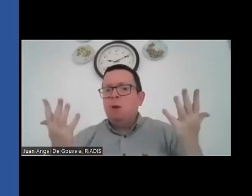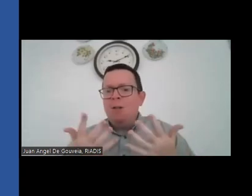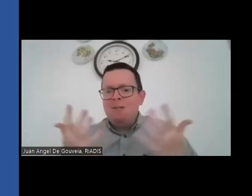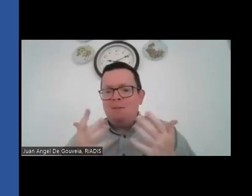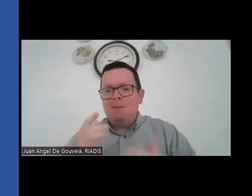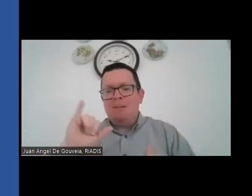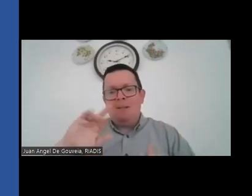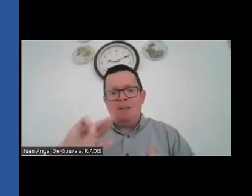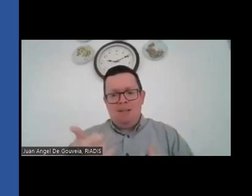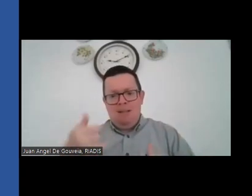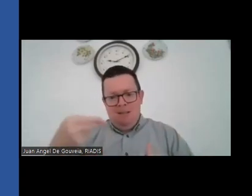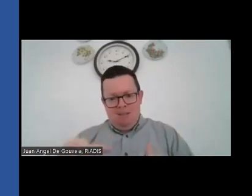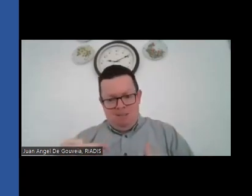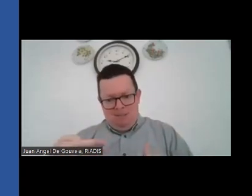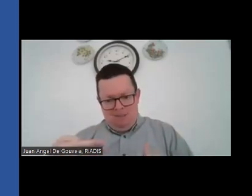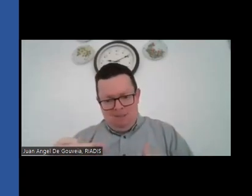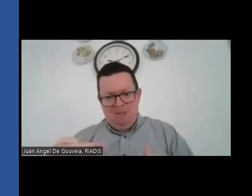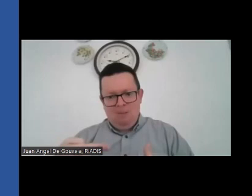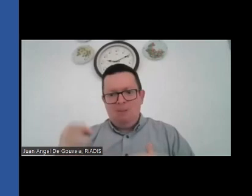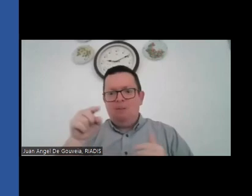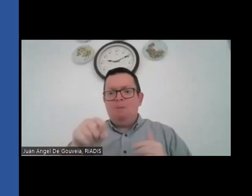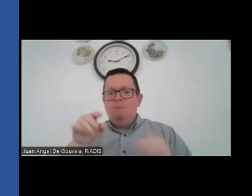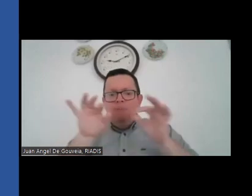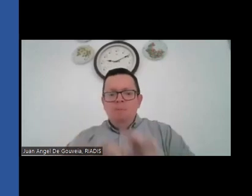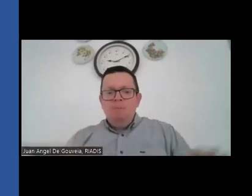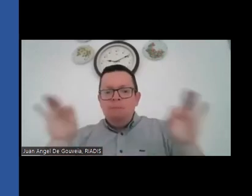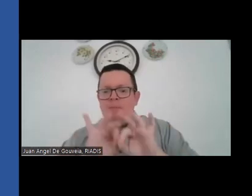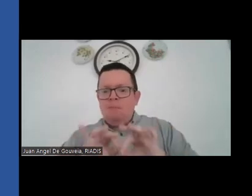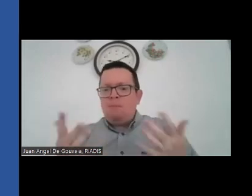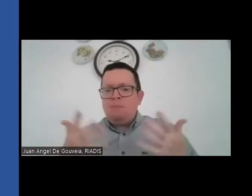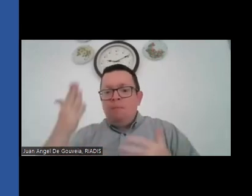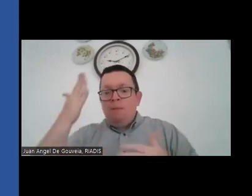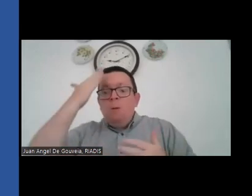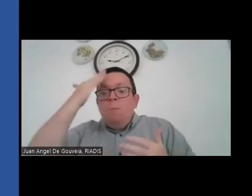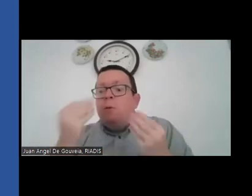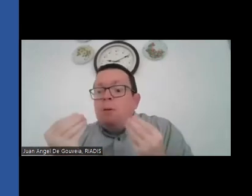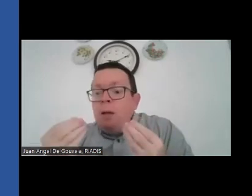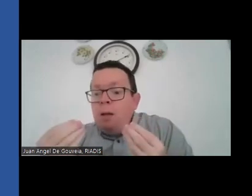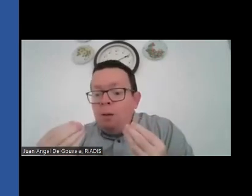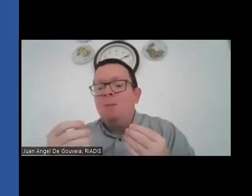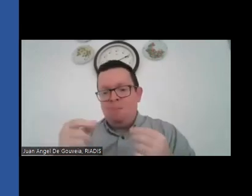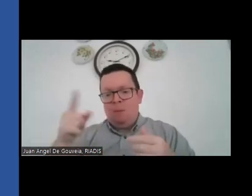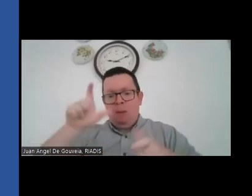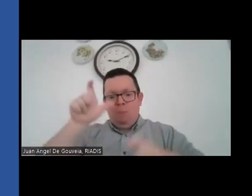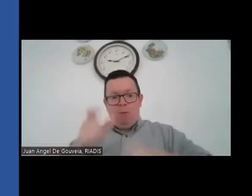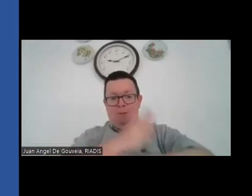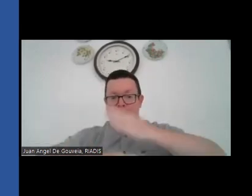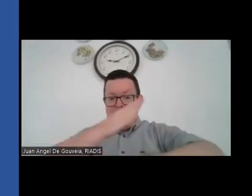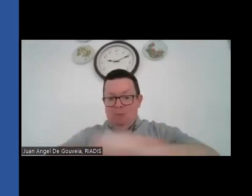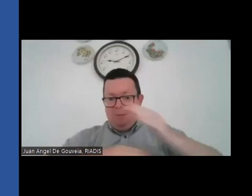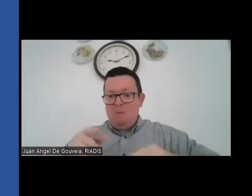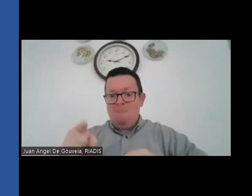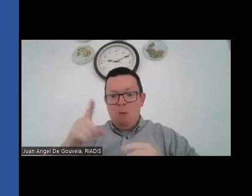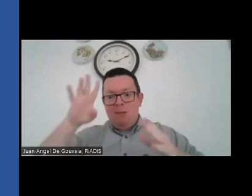IDH. It contributes to the fulfillment of the rights of persons with disabilities under the Convention of